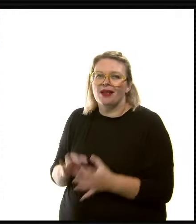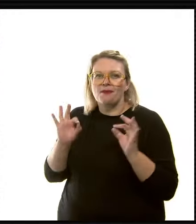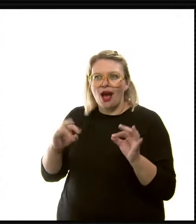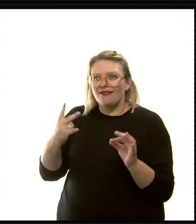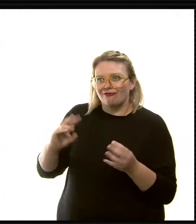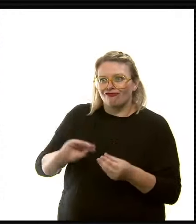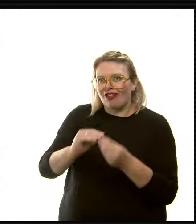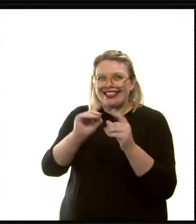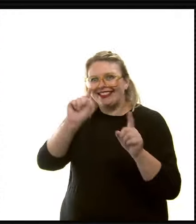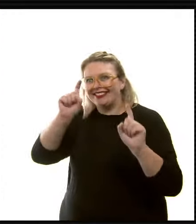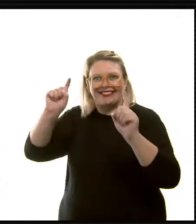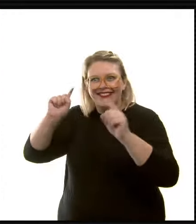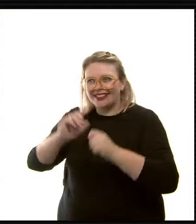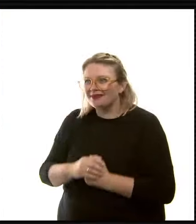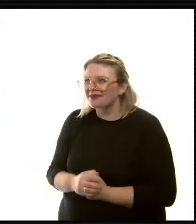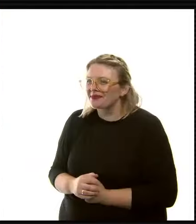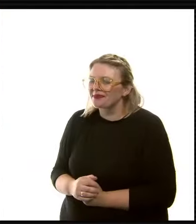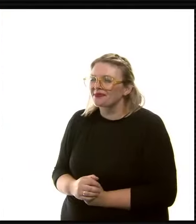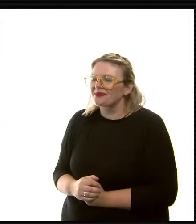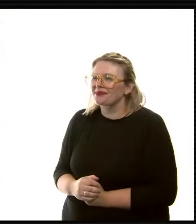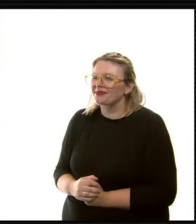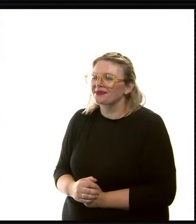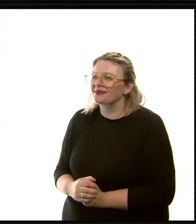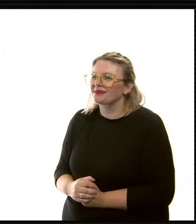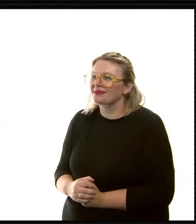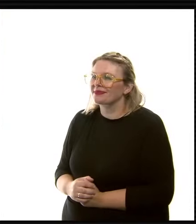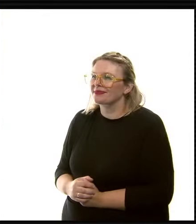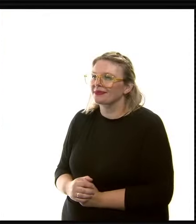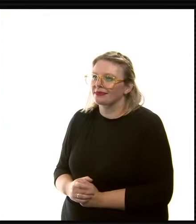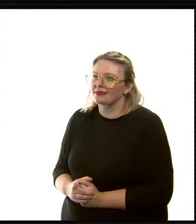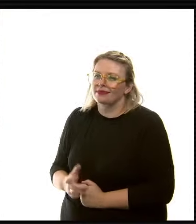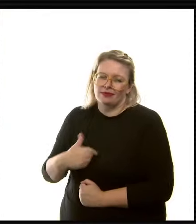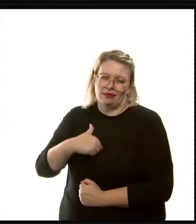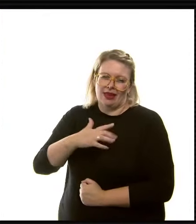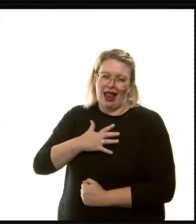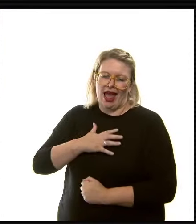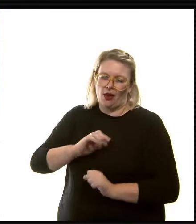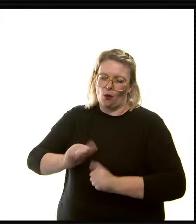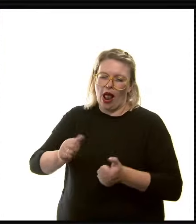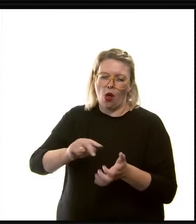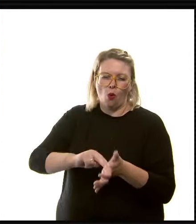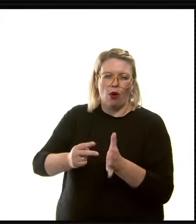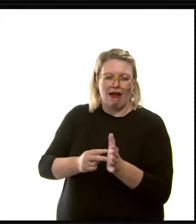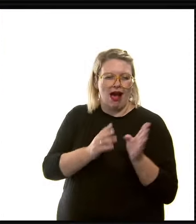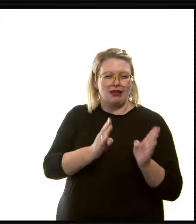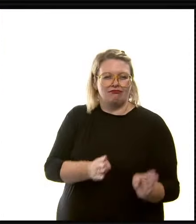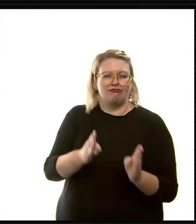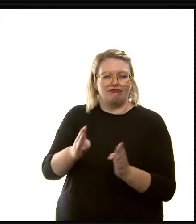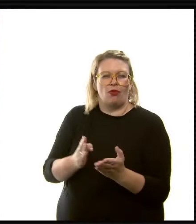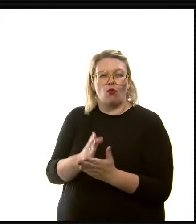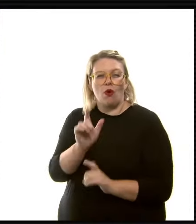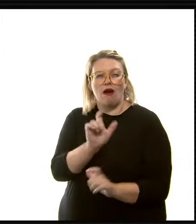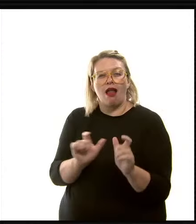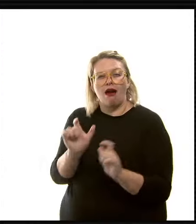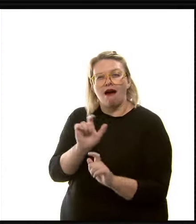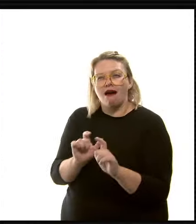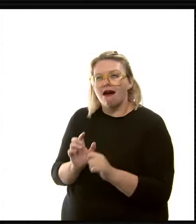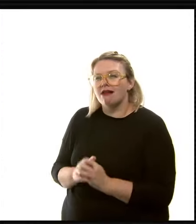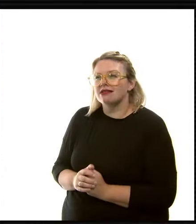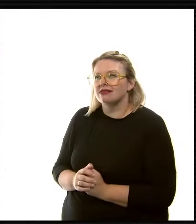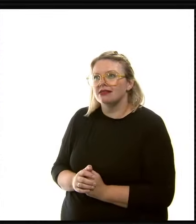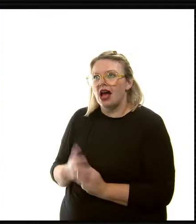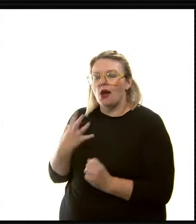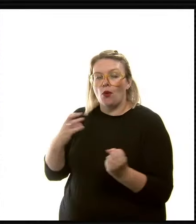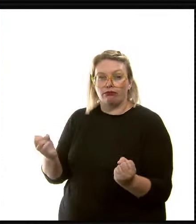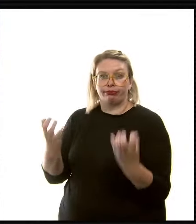aspect. Okay, let's get started. To keep my pieces organized and have everything ready to use, I like to sort by colors. I want to make this build really